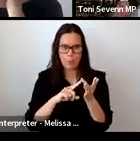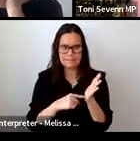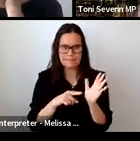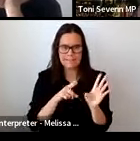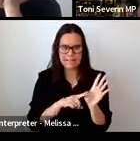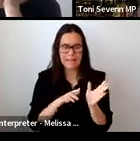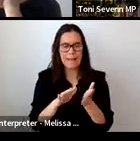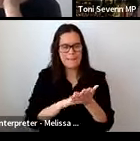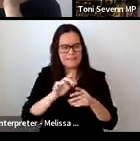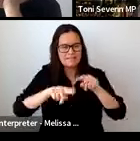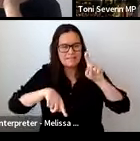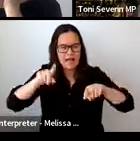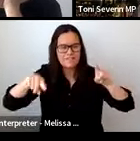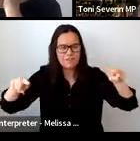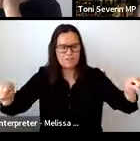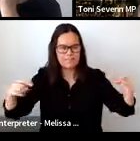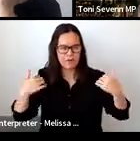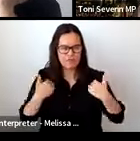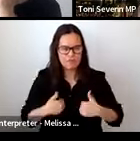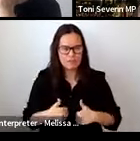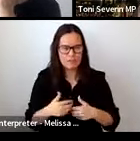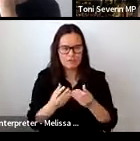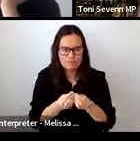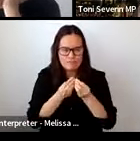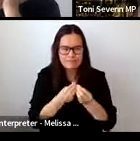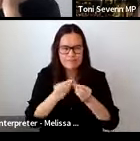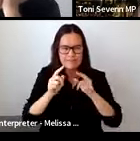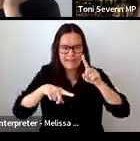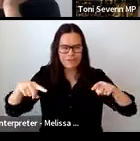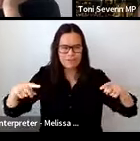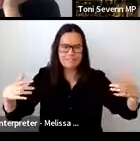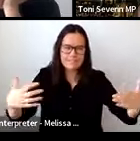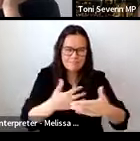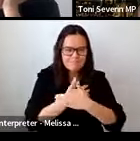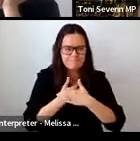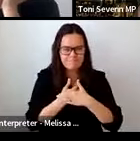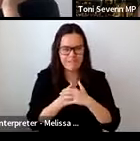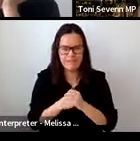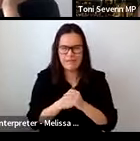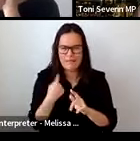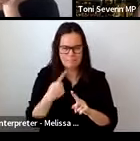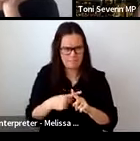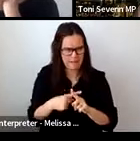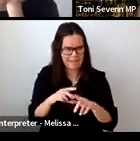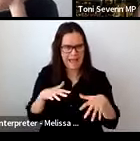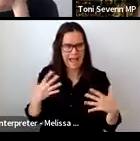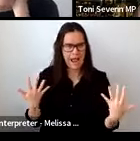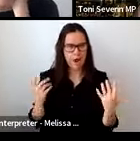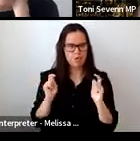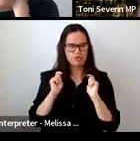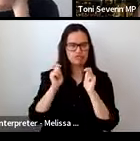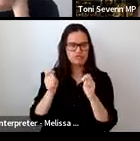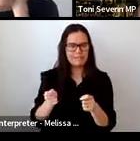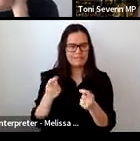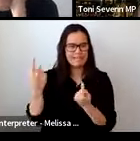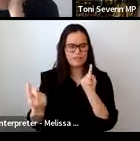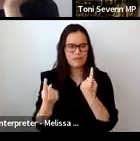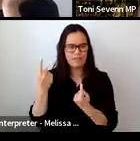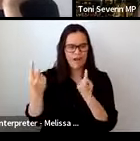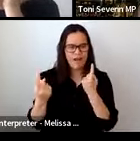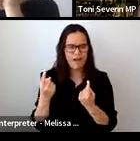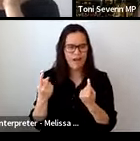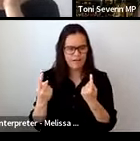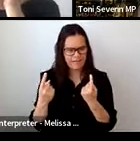diversity, and it's about the humanness, the way we treat each other. It's about